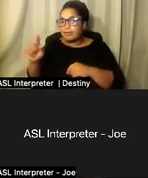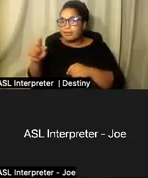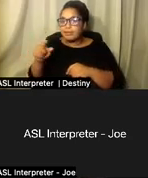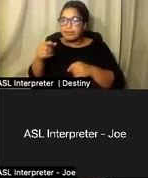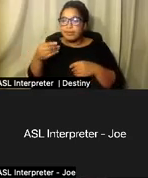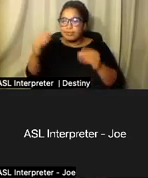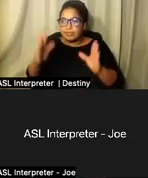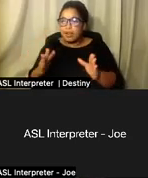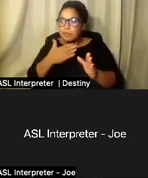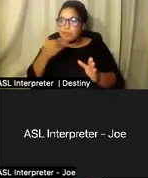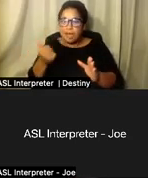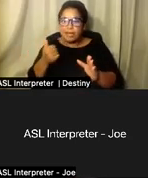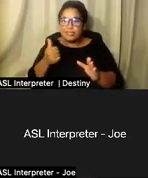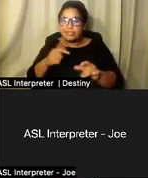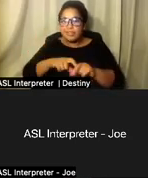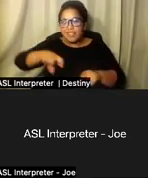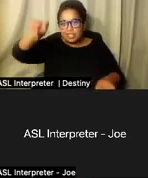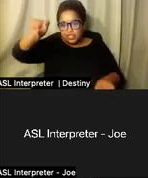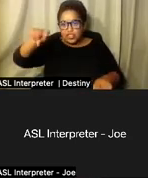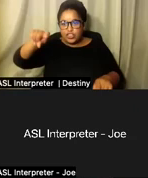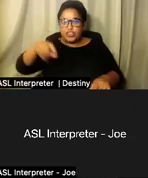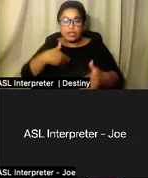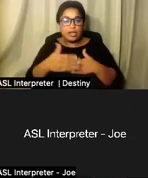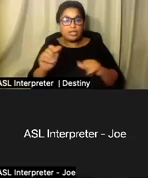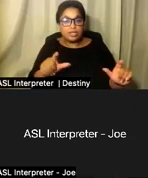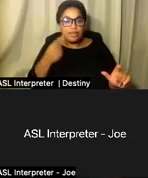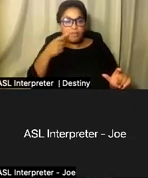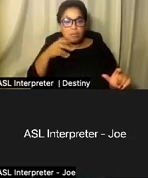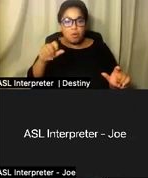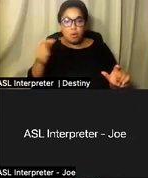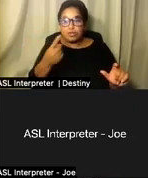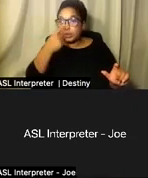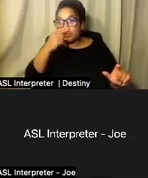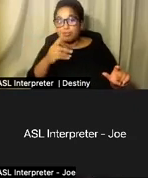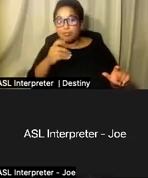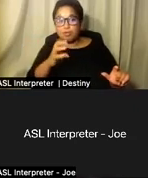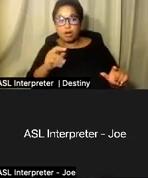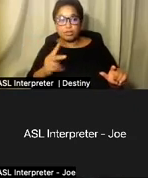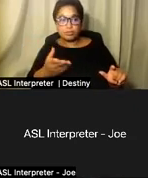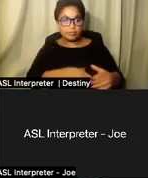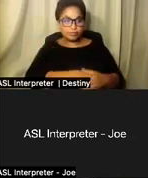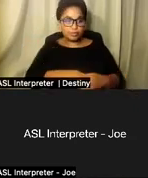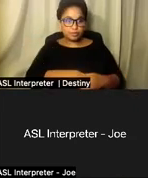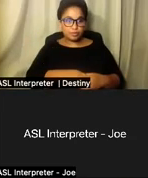is. And on the next slide for the poll question, can you do that, Mark?